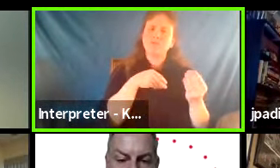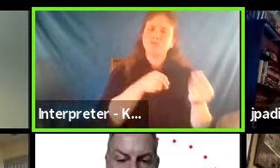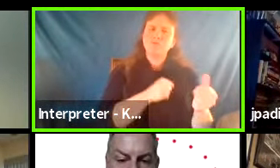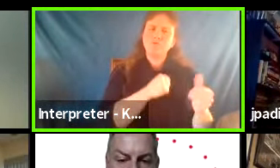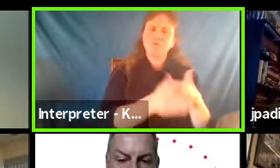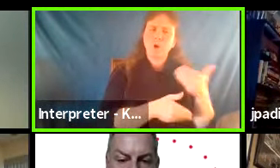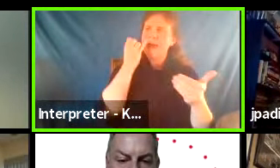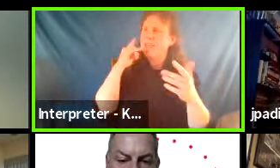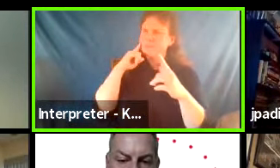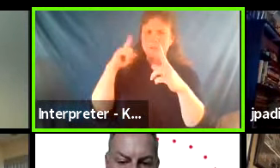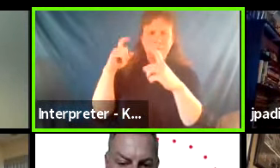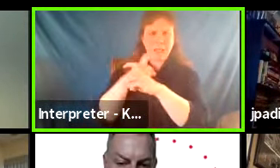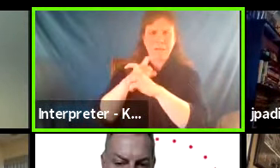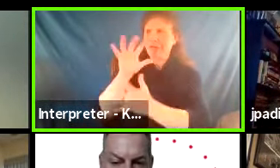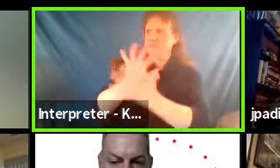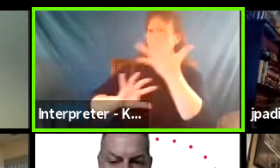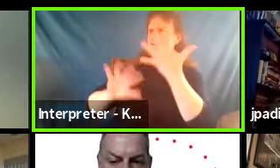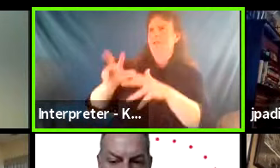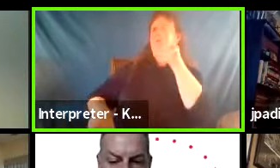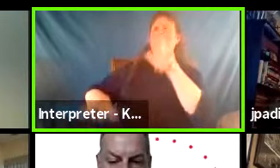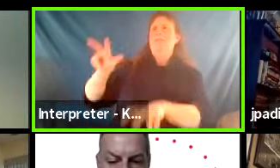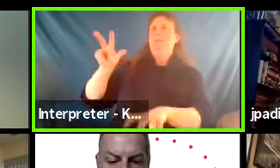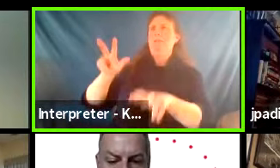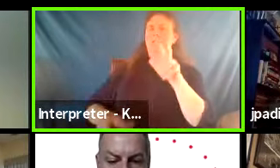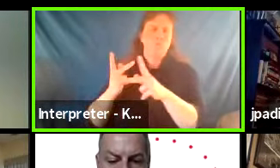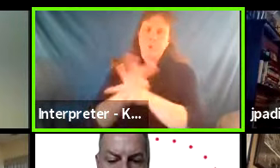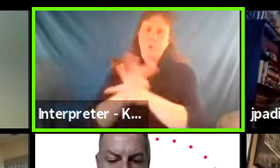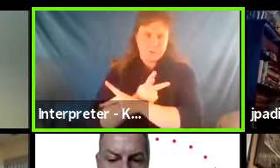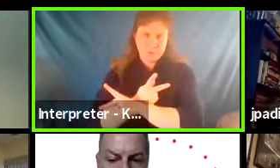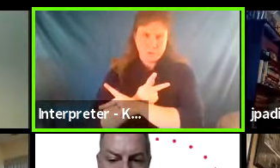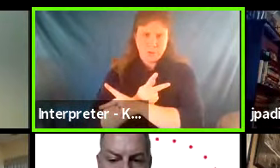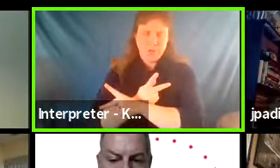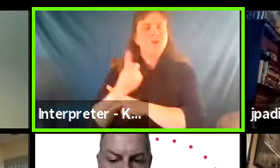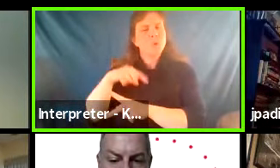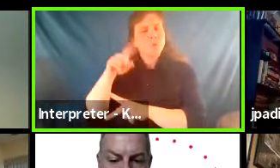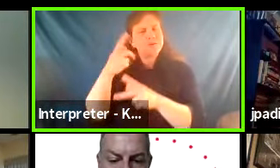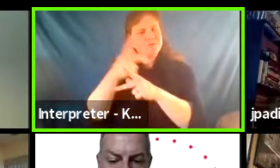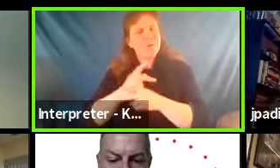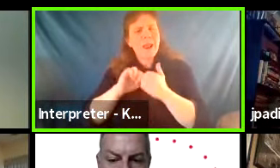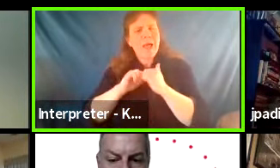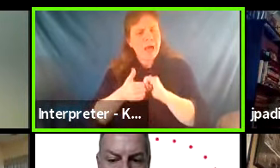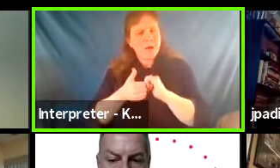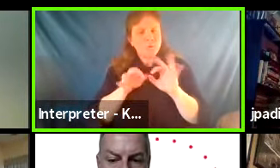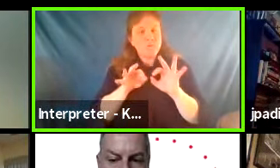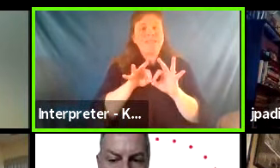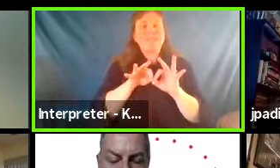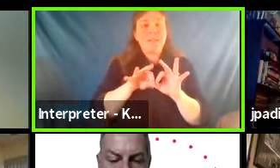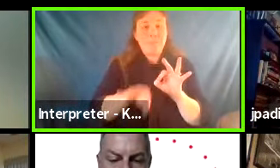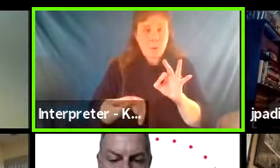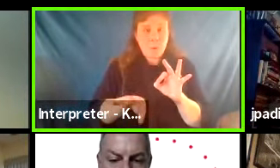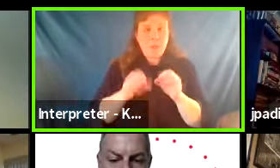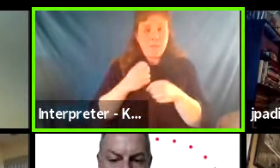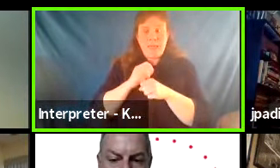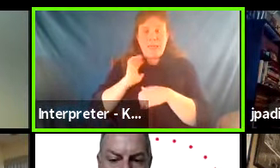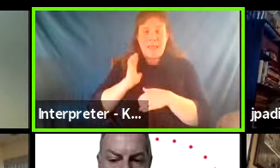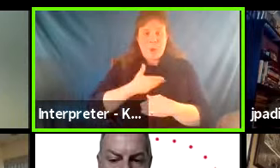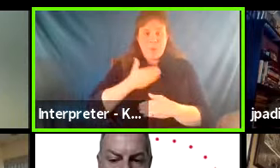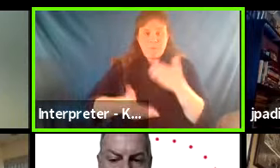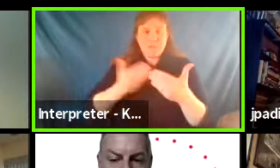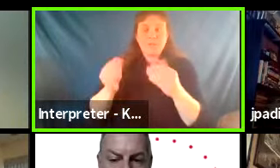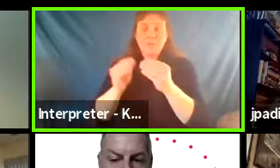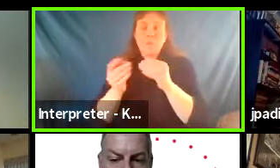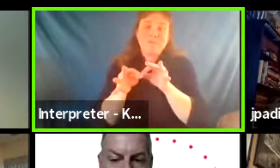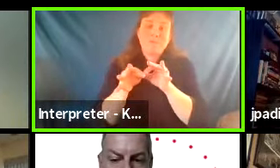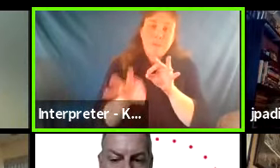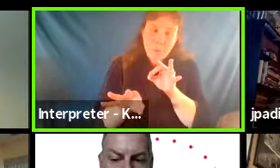about how we simplify our systems, right? This is what the purpose of this conversation is to hear